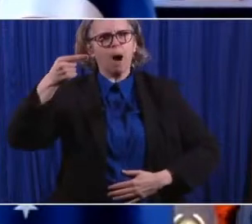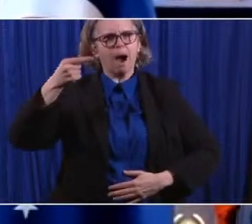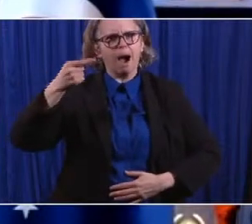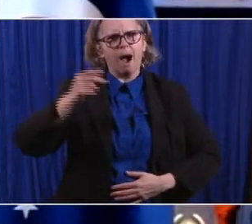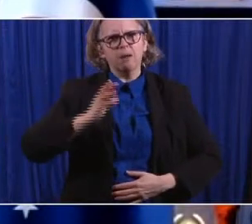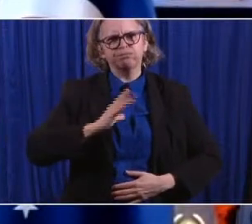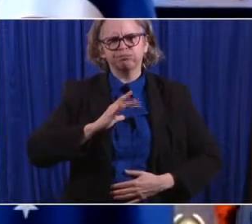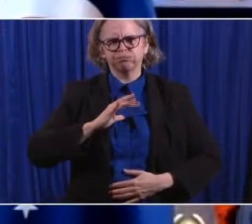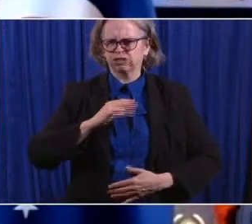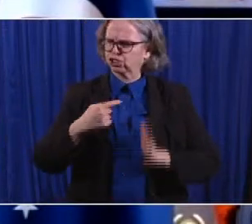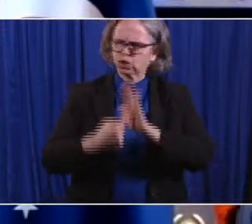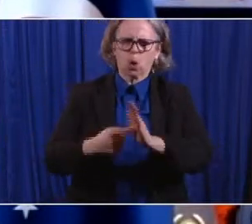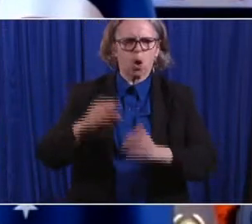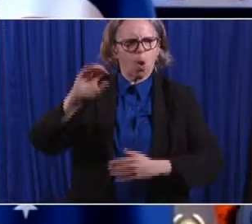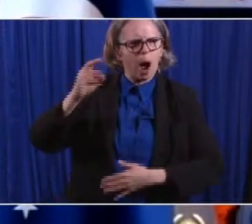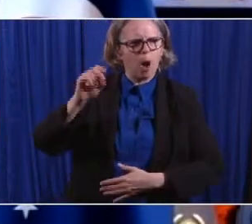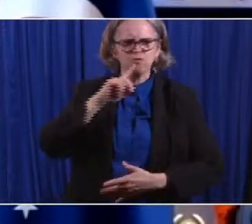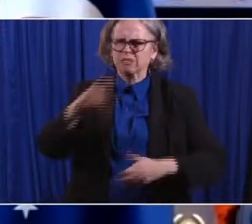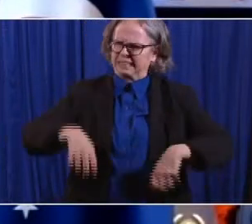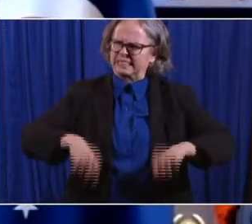country. And